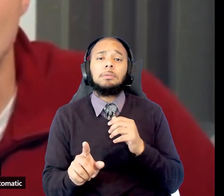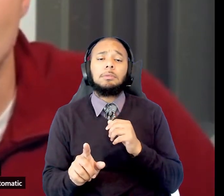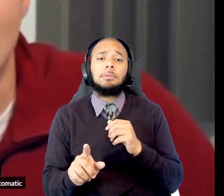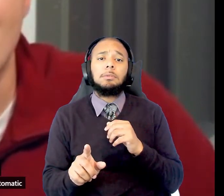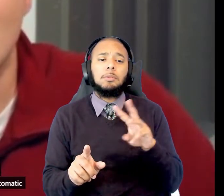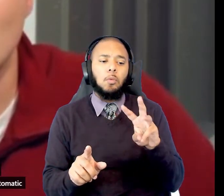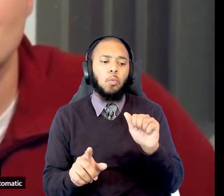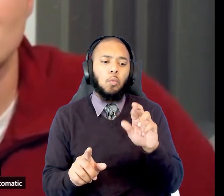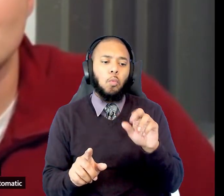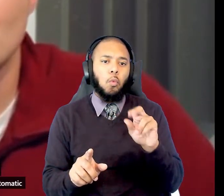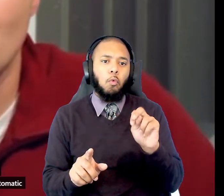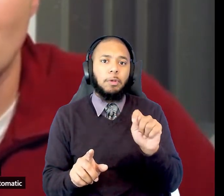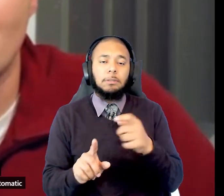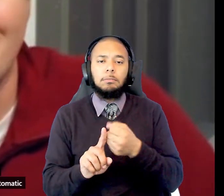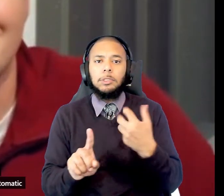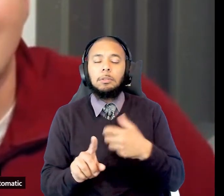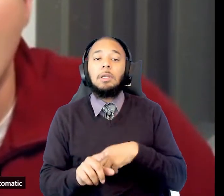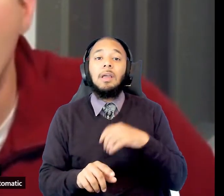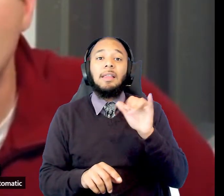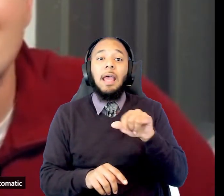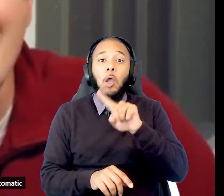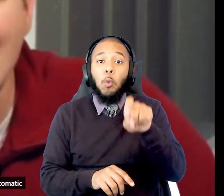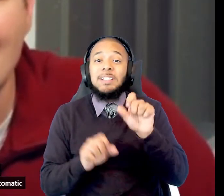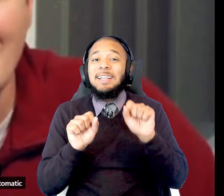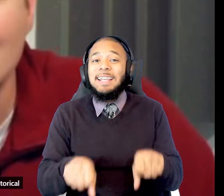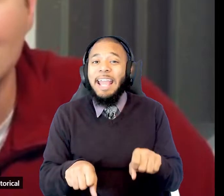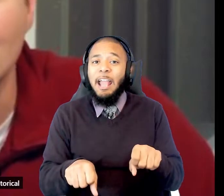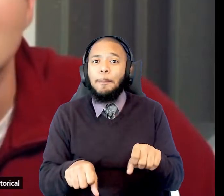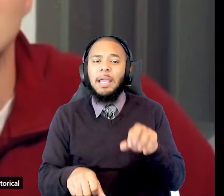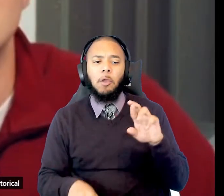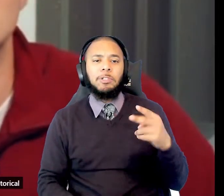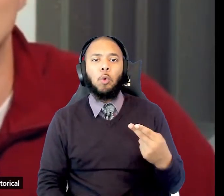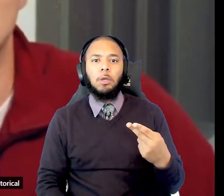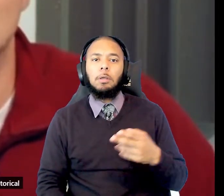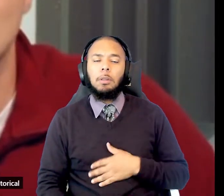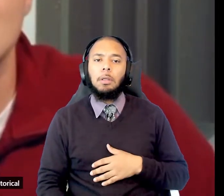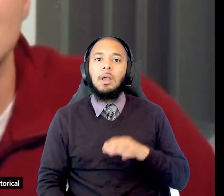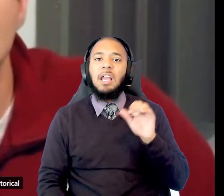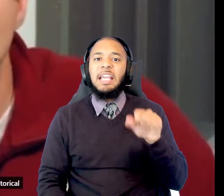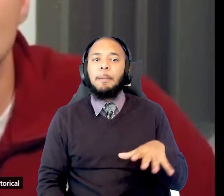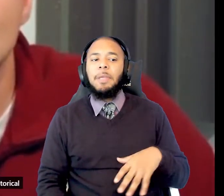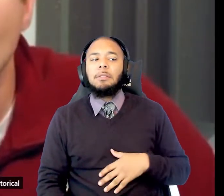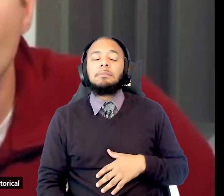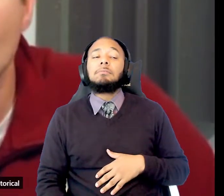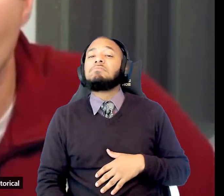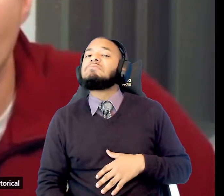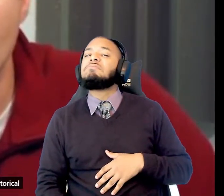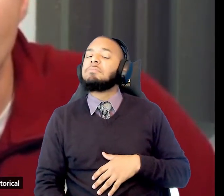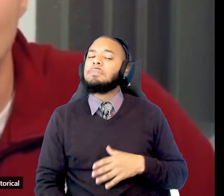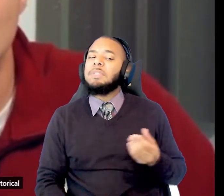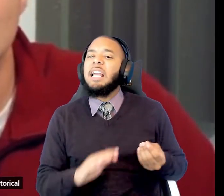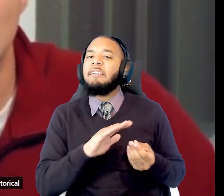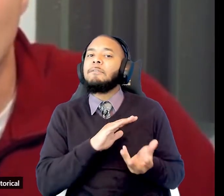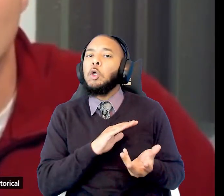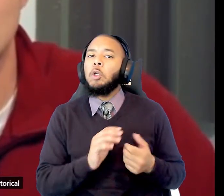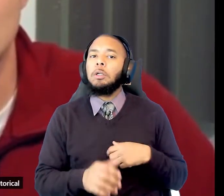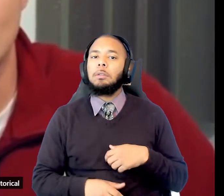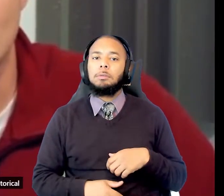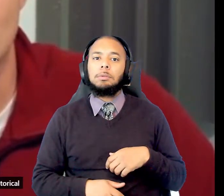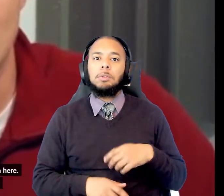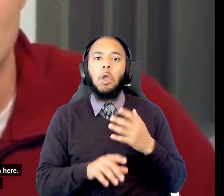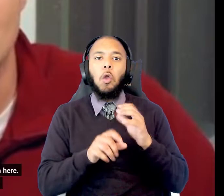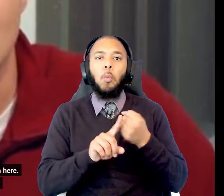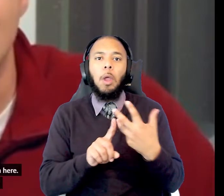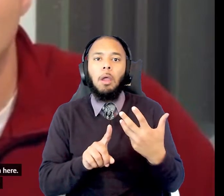ask a question, and that question is rhetorical. It has an automatic answer, and so my warrant is an inferred warrant built upon